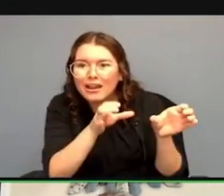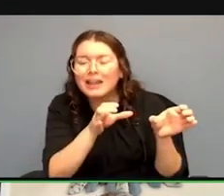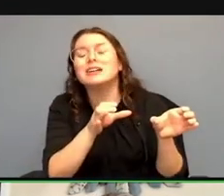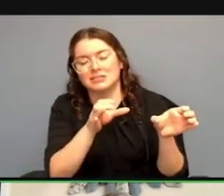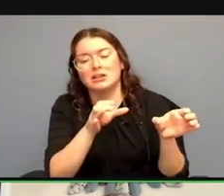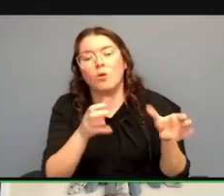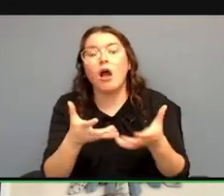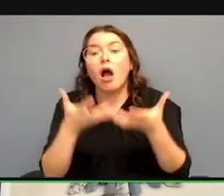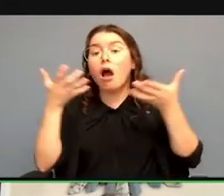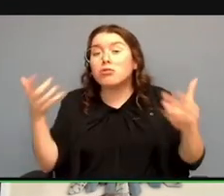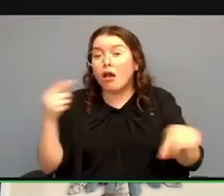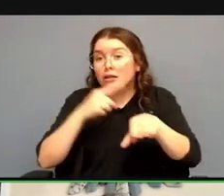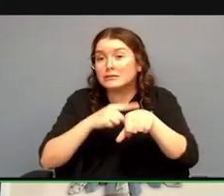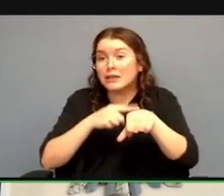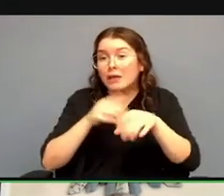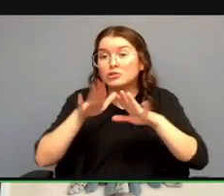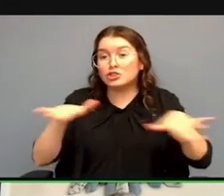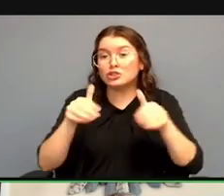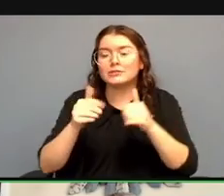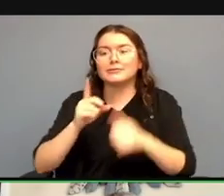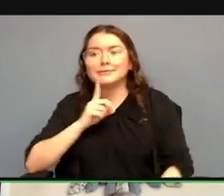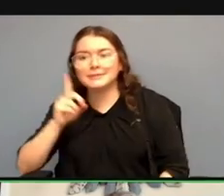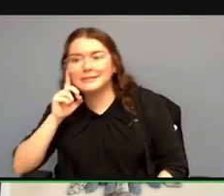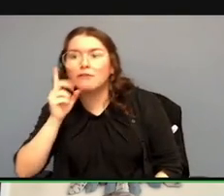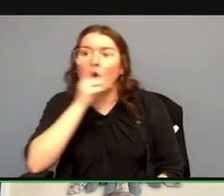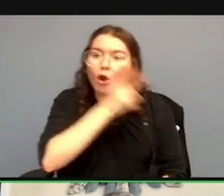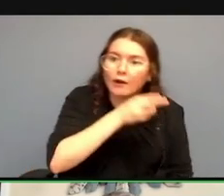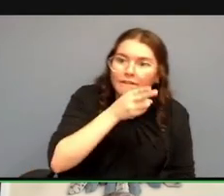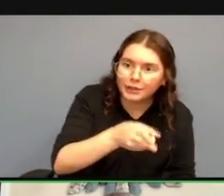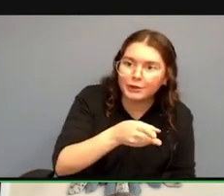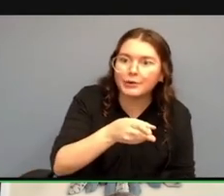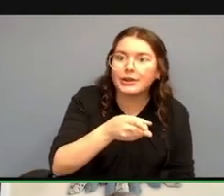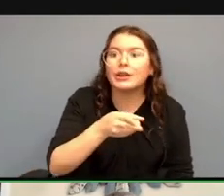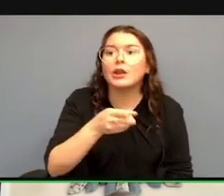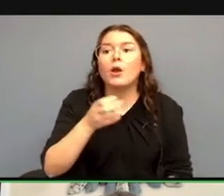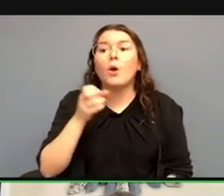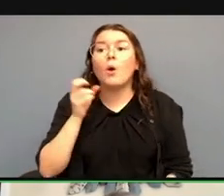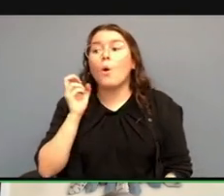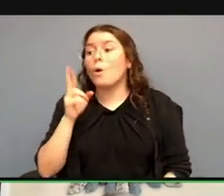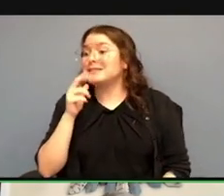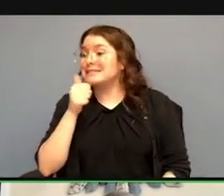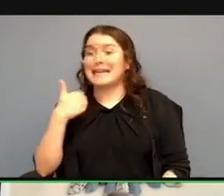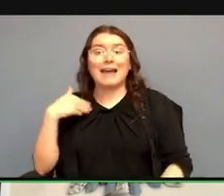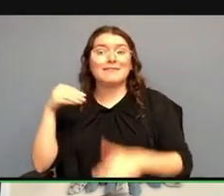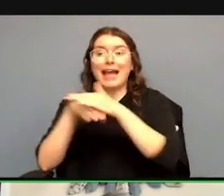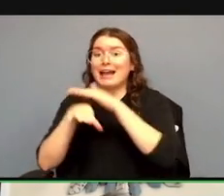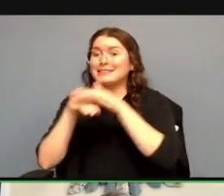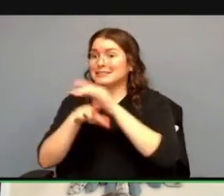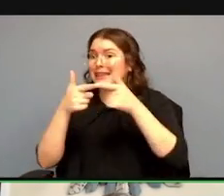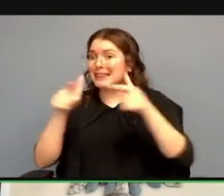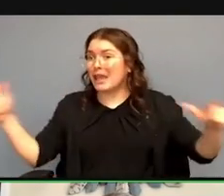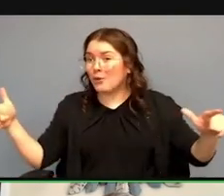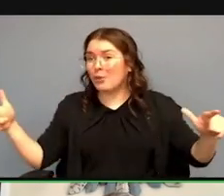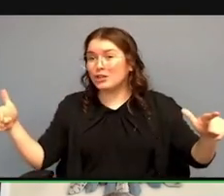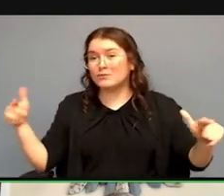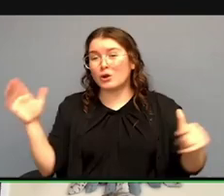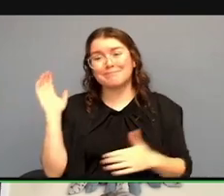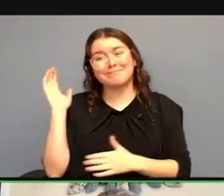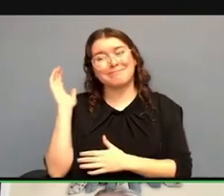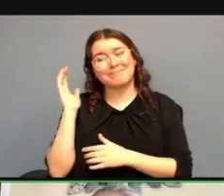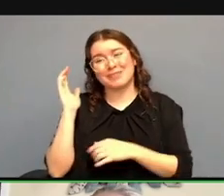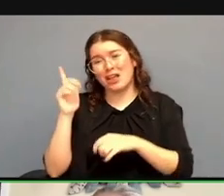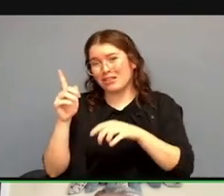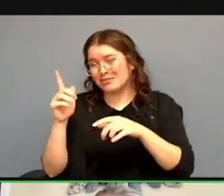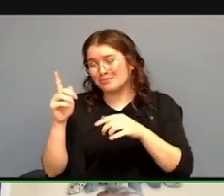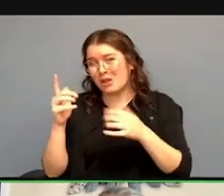who are deaf or hard of hearing, especially children who perhaps didn't have access to language for a very